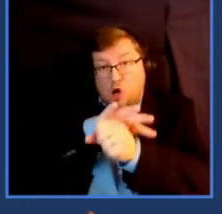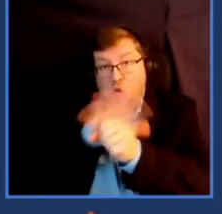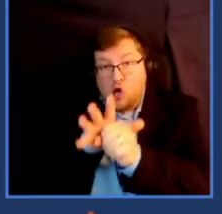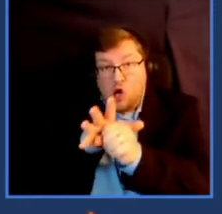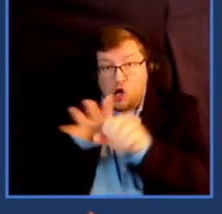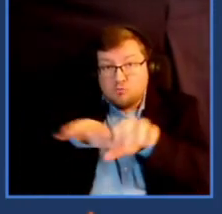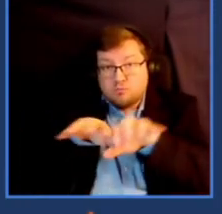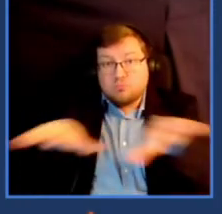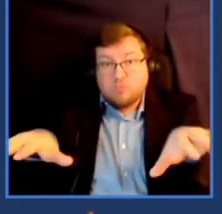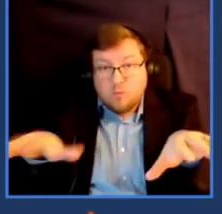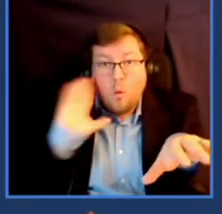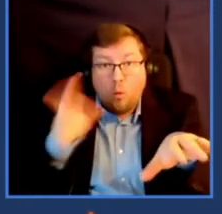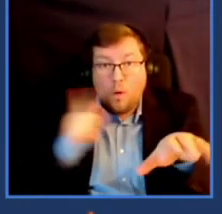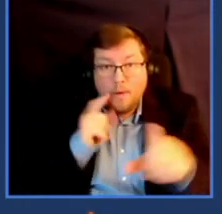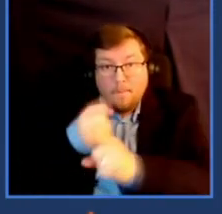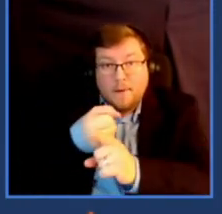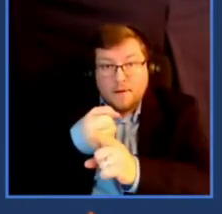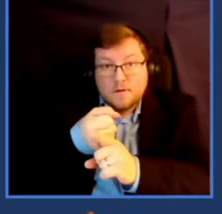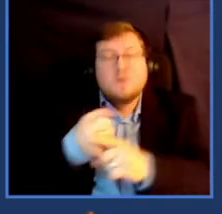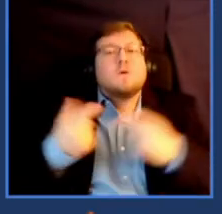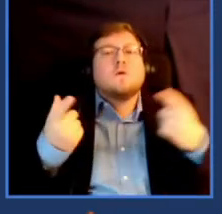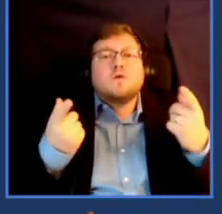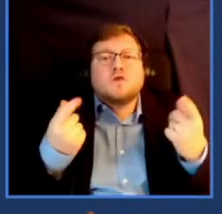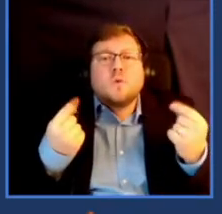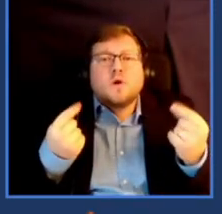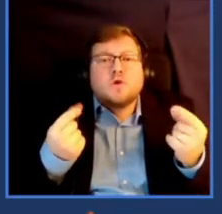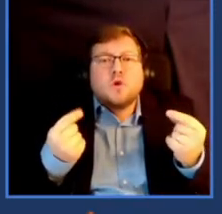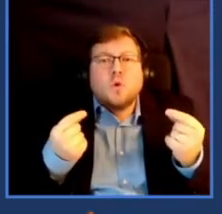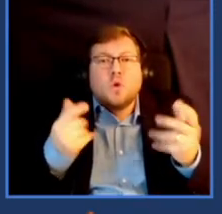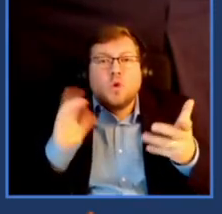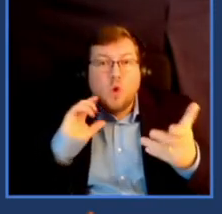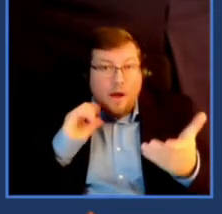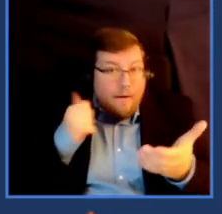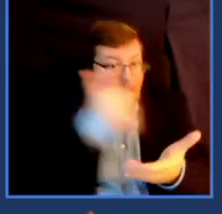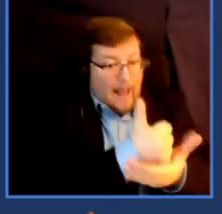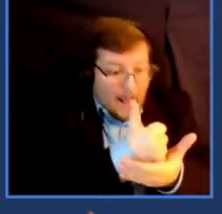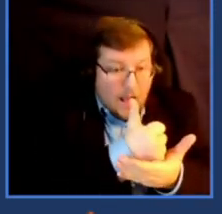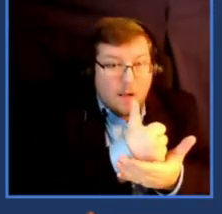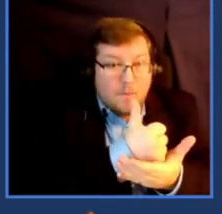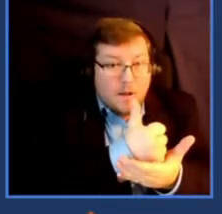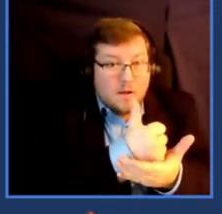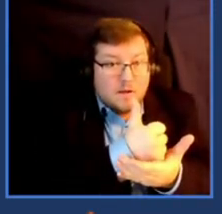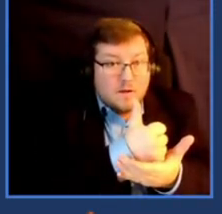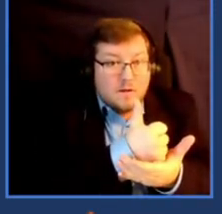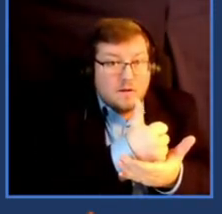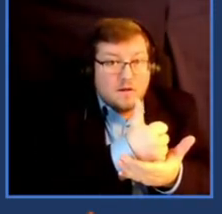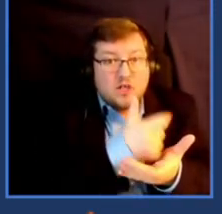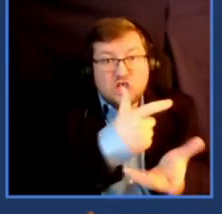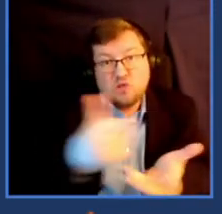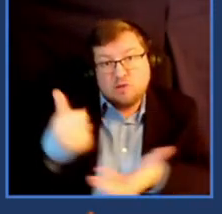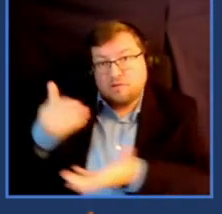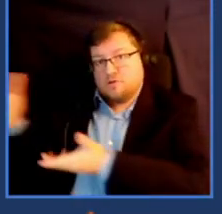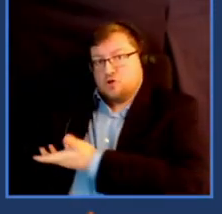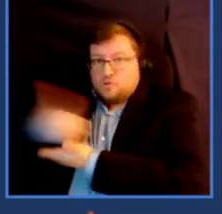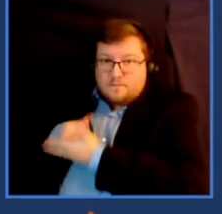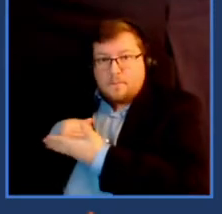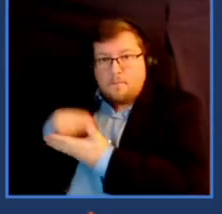pandemic, rather than focusing on the folk who were sheltering in, she was focused on sheltering her own